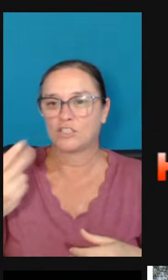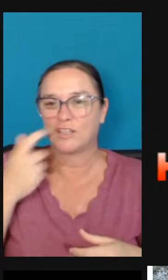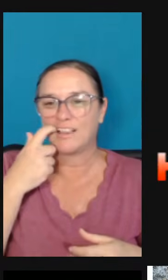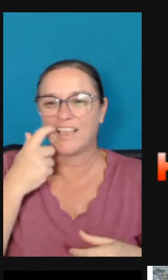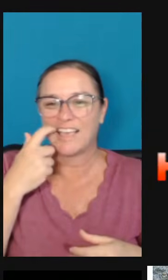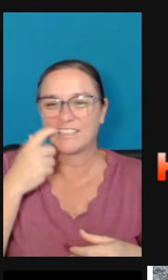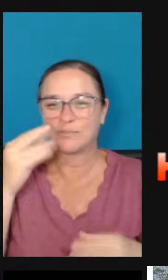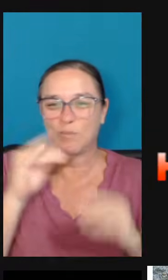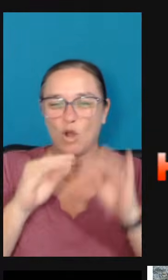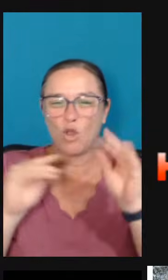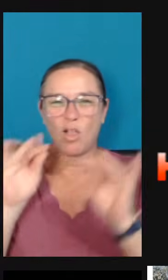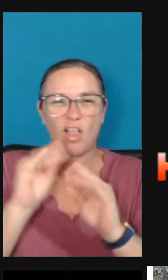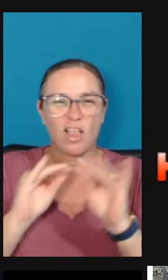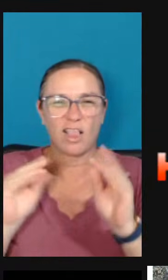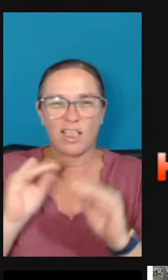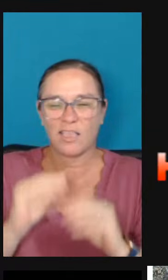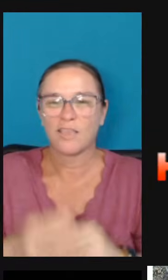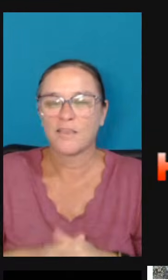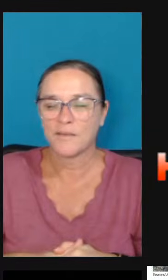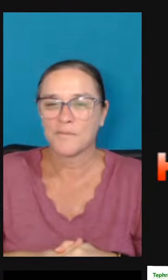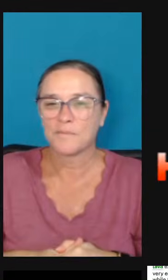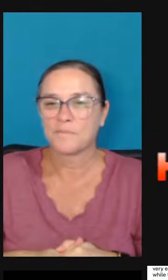glassy ash particles right there.